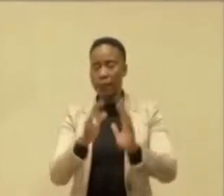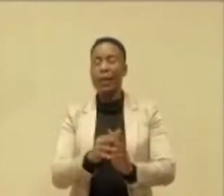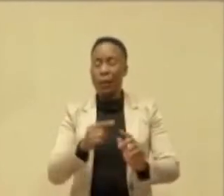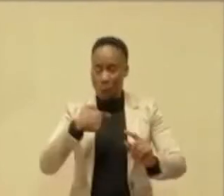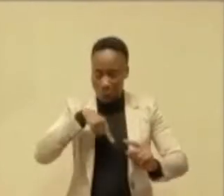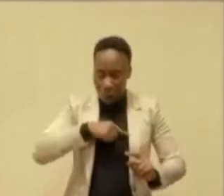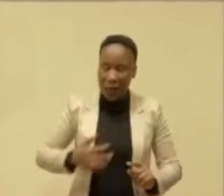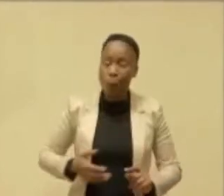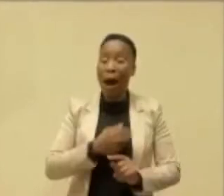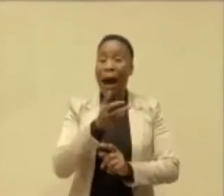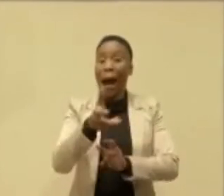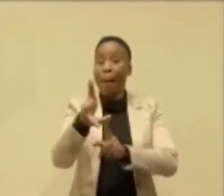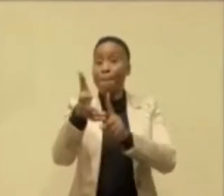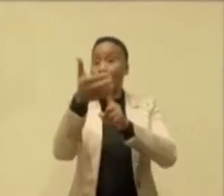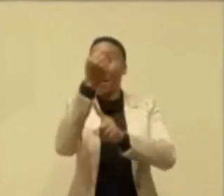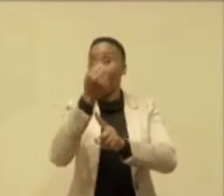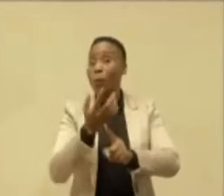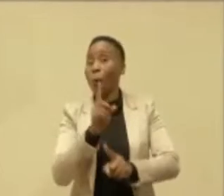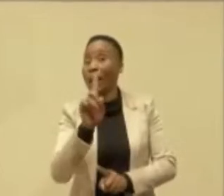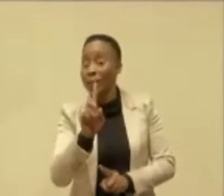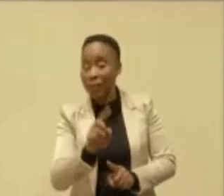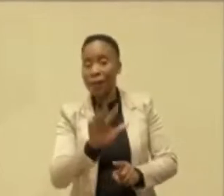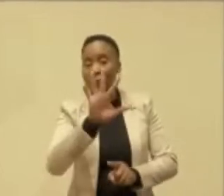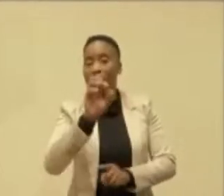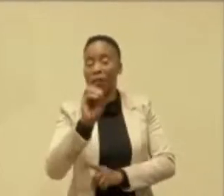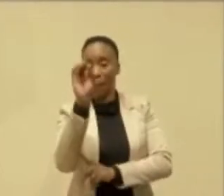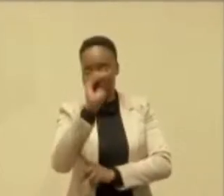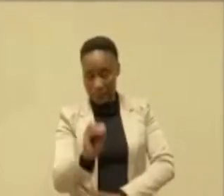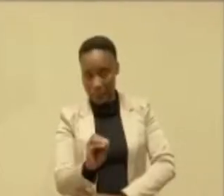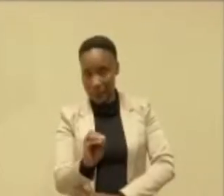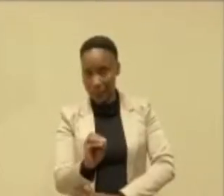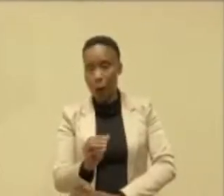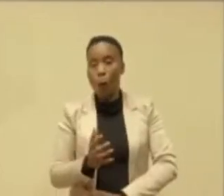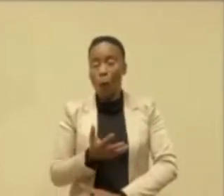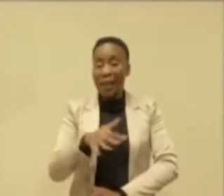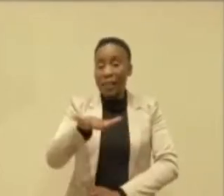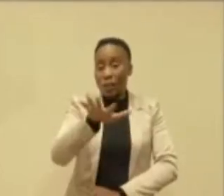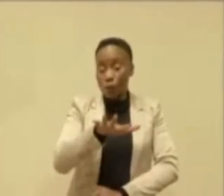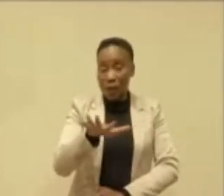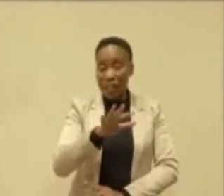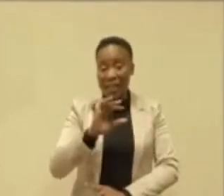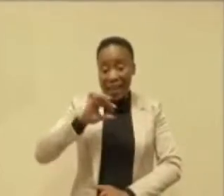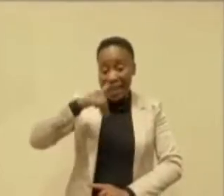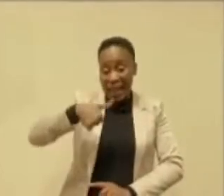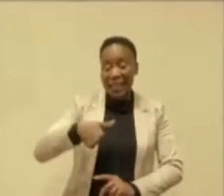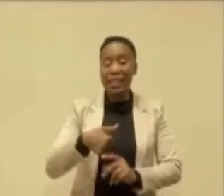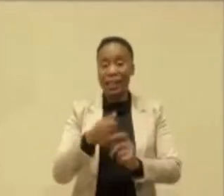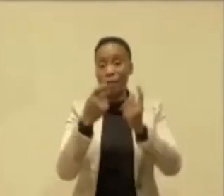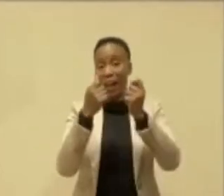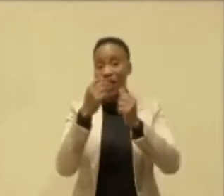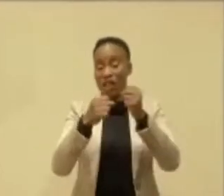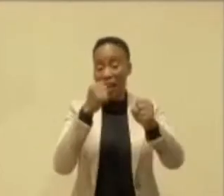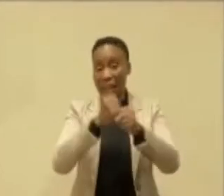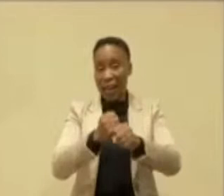50 percent would want a situation where in the next financial year